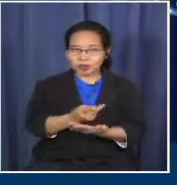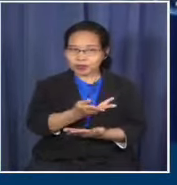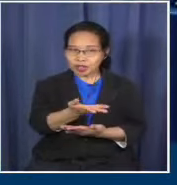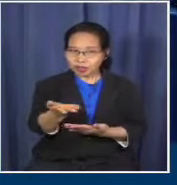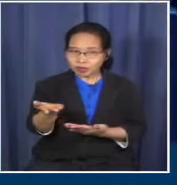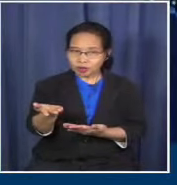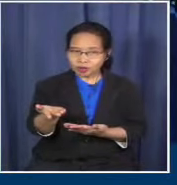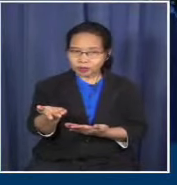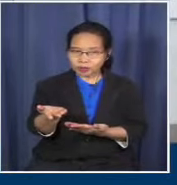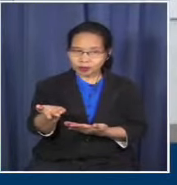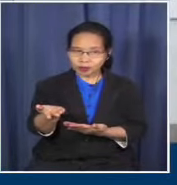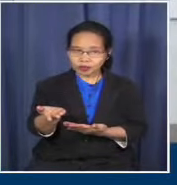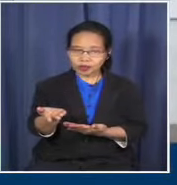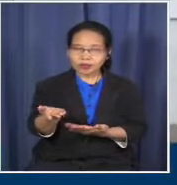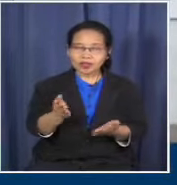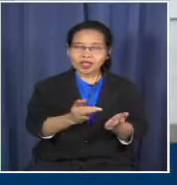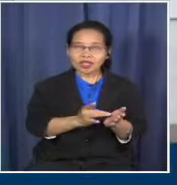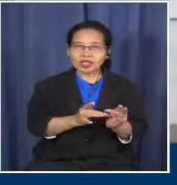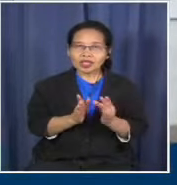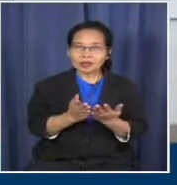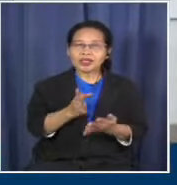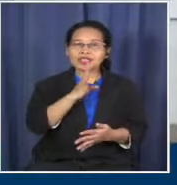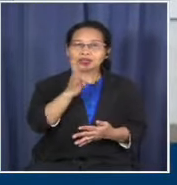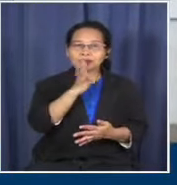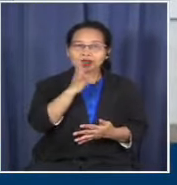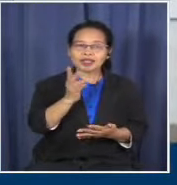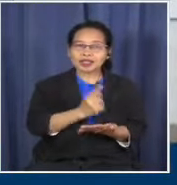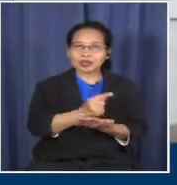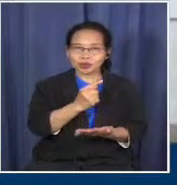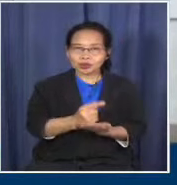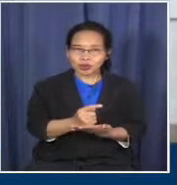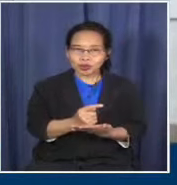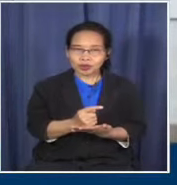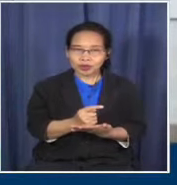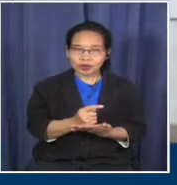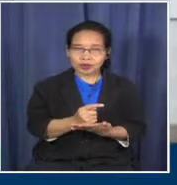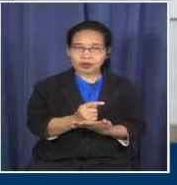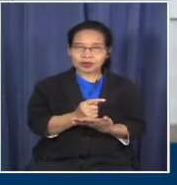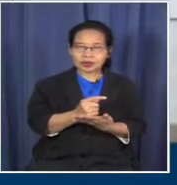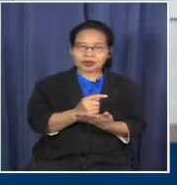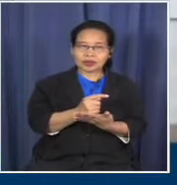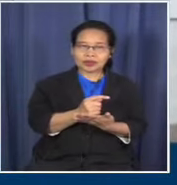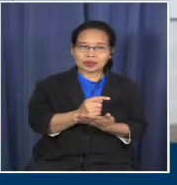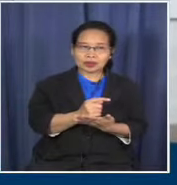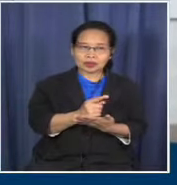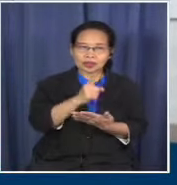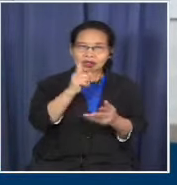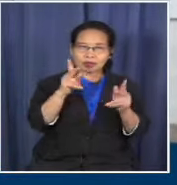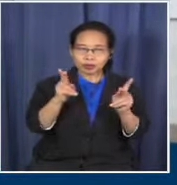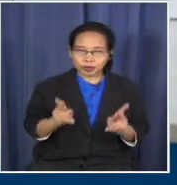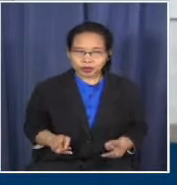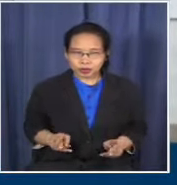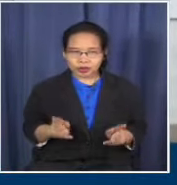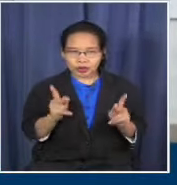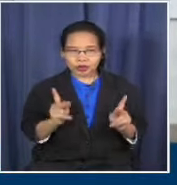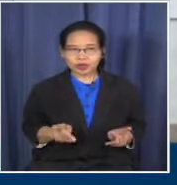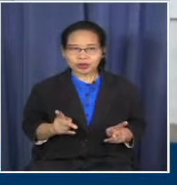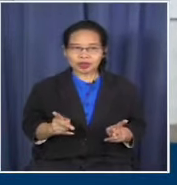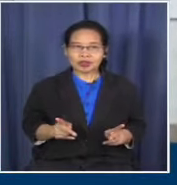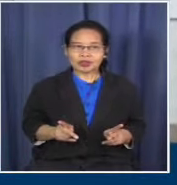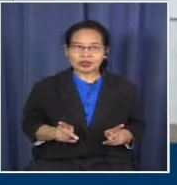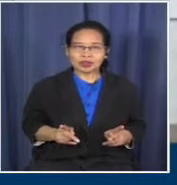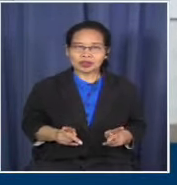I am saying this, is to prove to you that the Bible is speaking the truth.